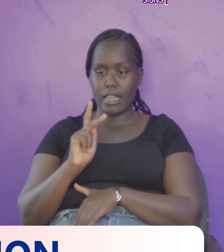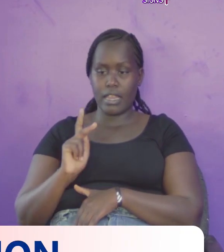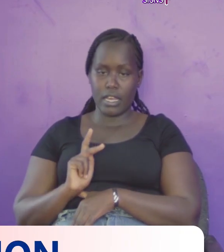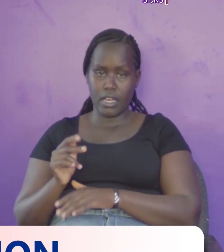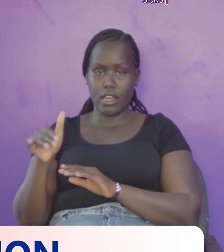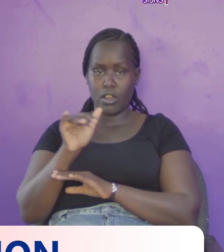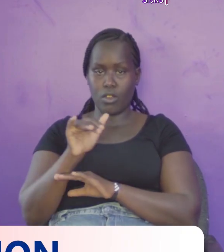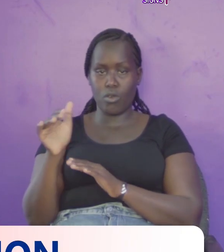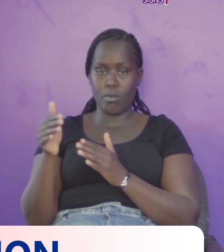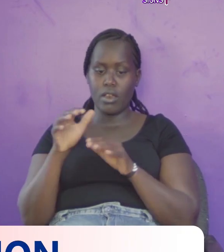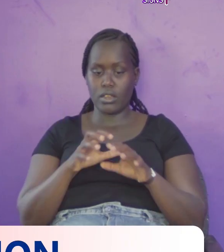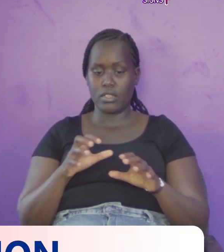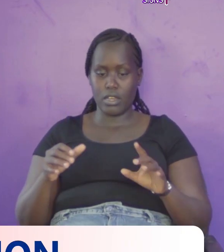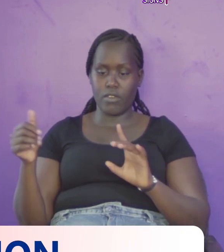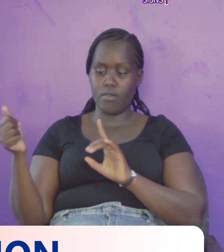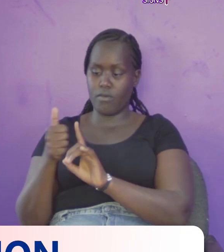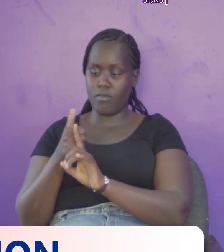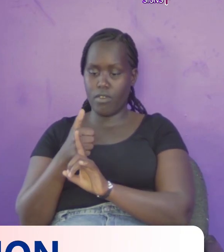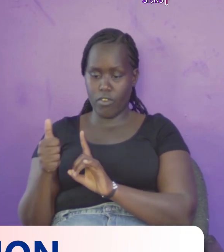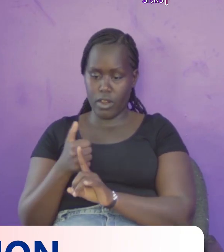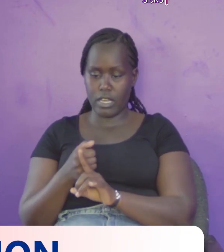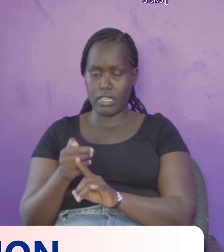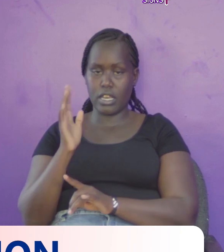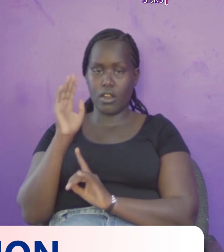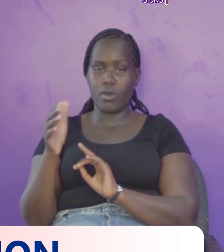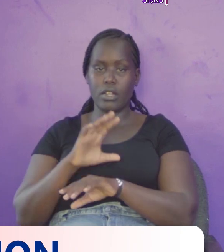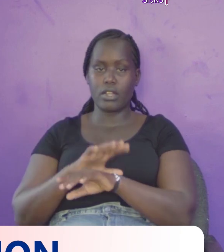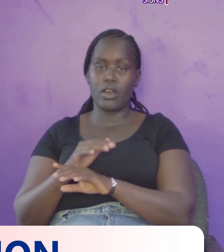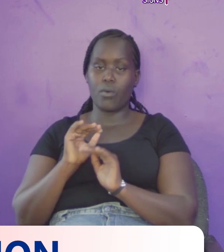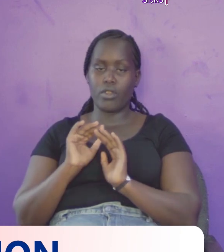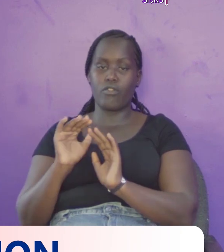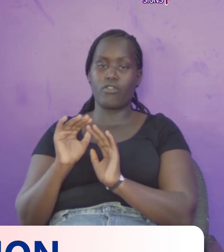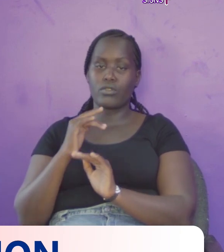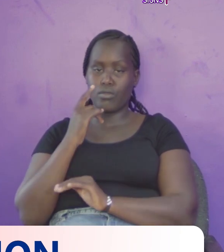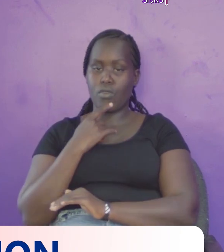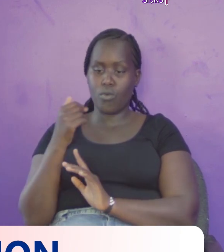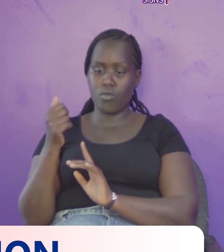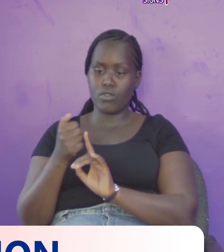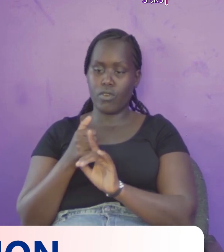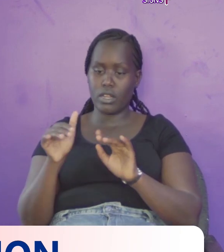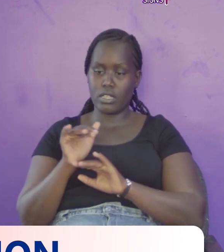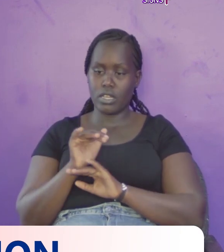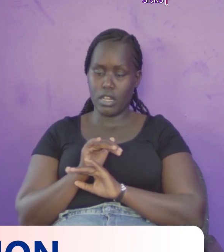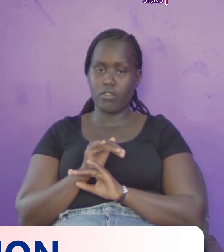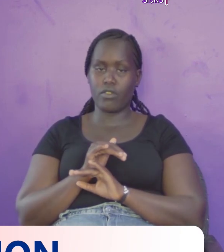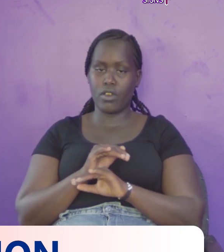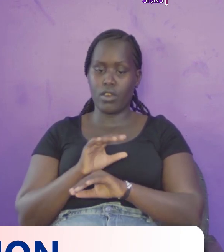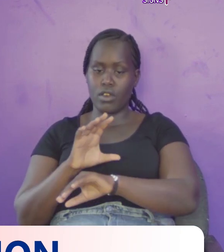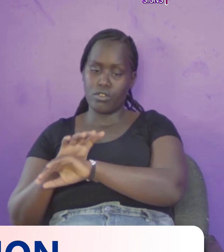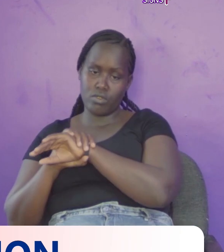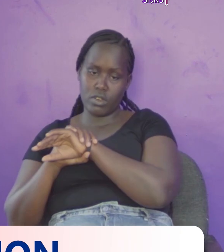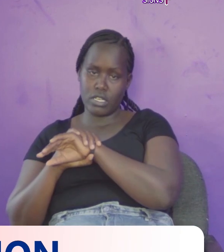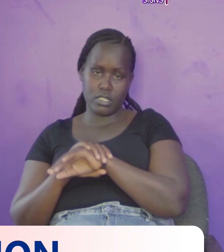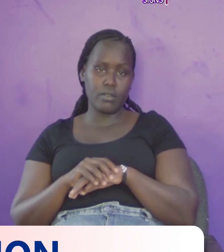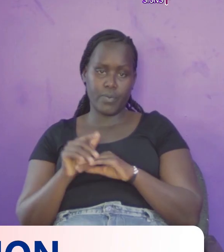suffers violence and the violence shall take it by force. So whoever was violent enough took it by force.